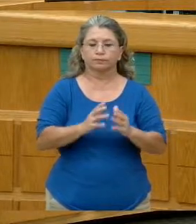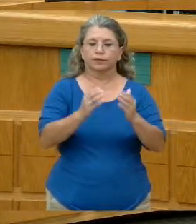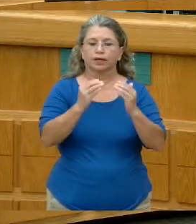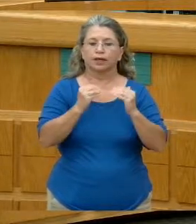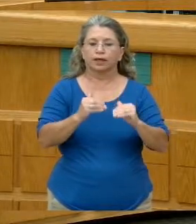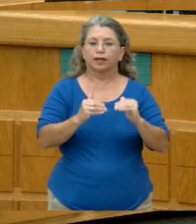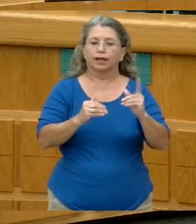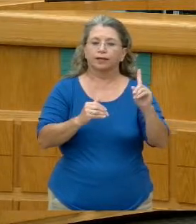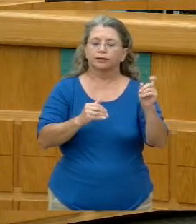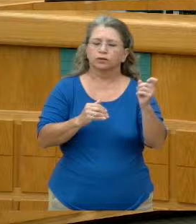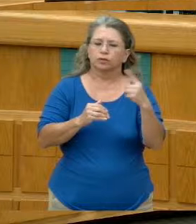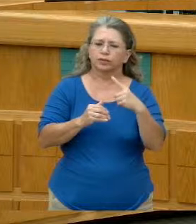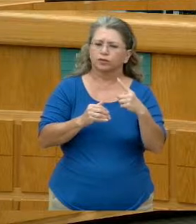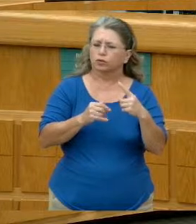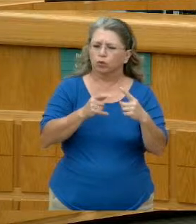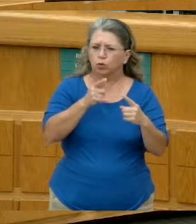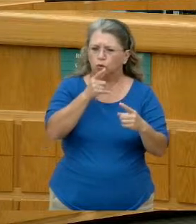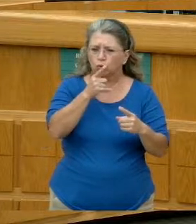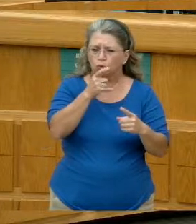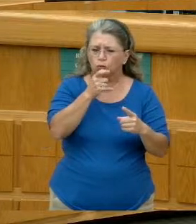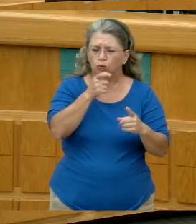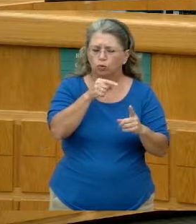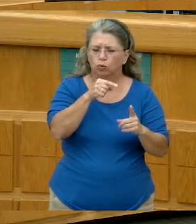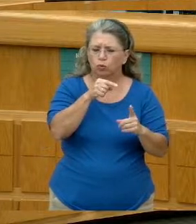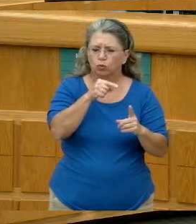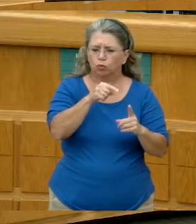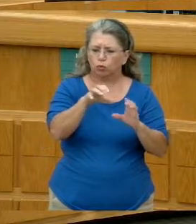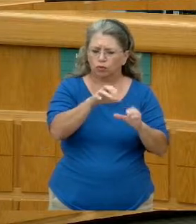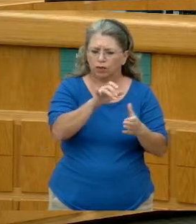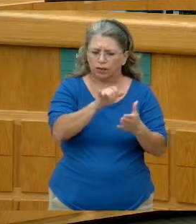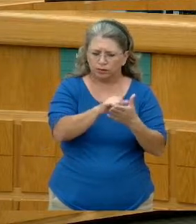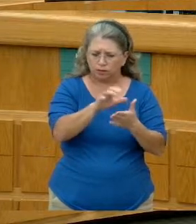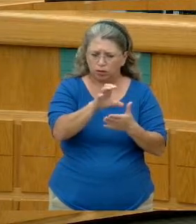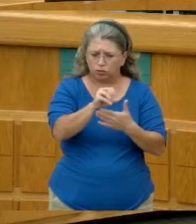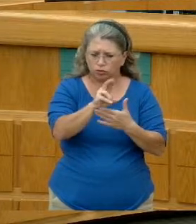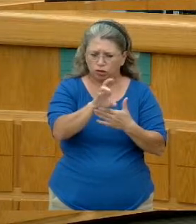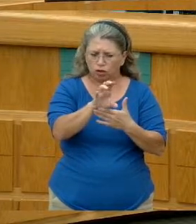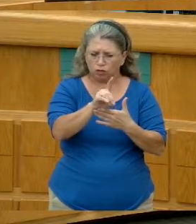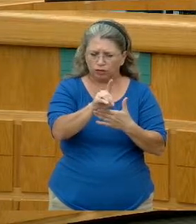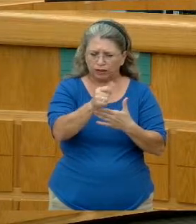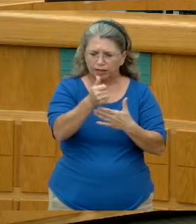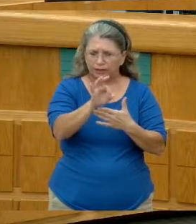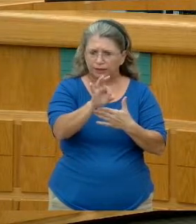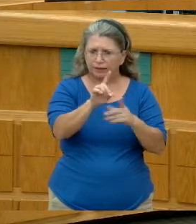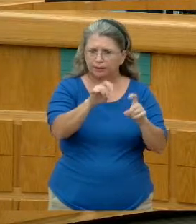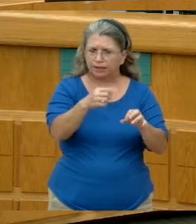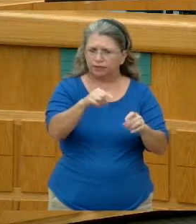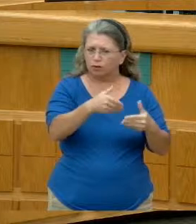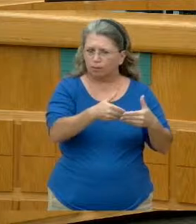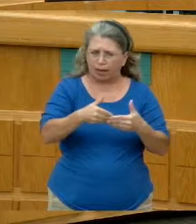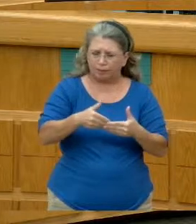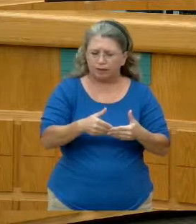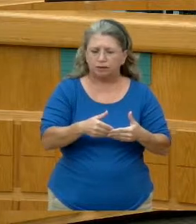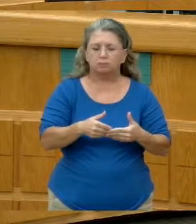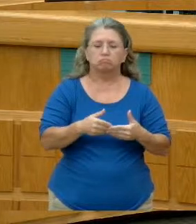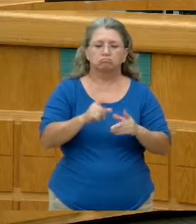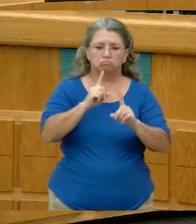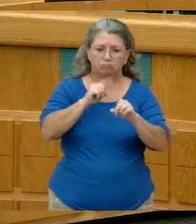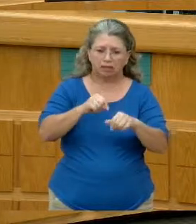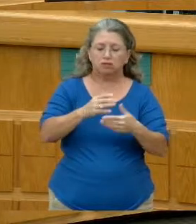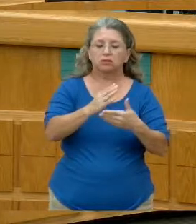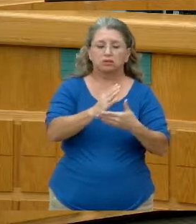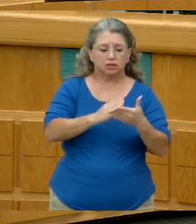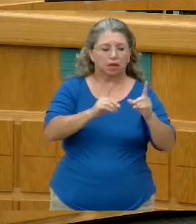Next question. Who does the COVID-19 test for these babies? The answer is some test at the hospital, as